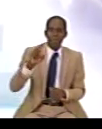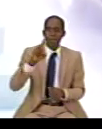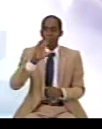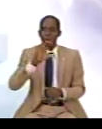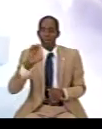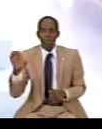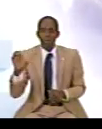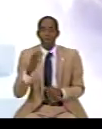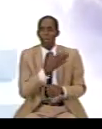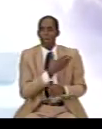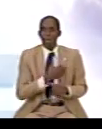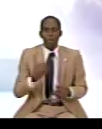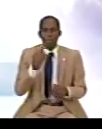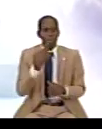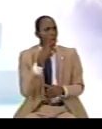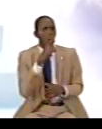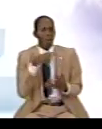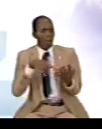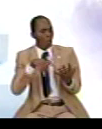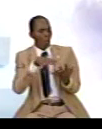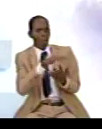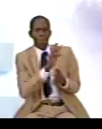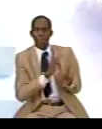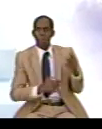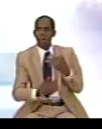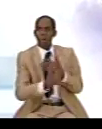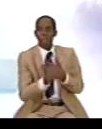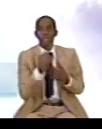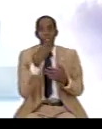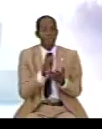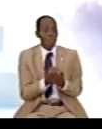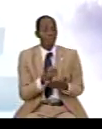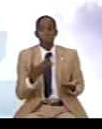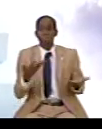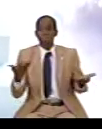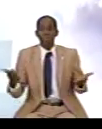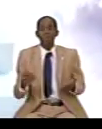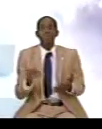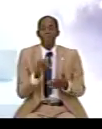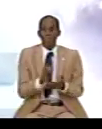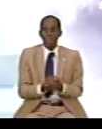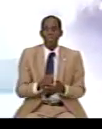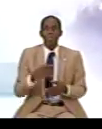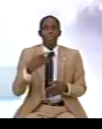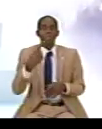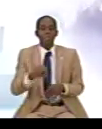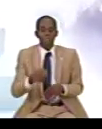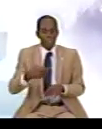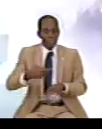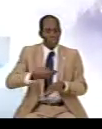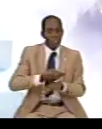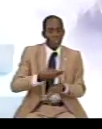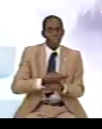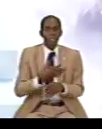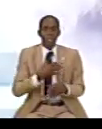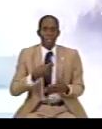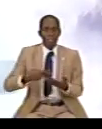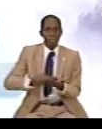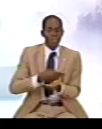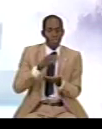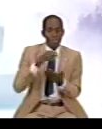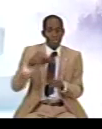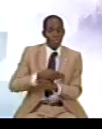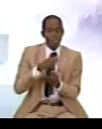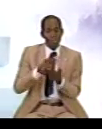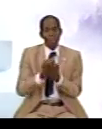1, 2, 3, 10, 20, 30, 100. And I said, who are these people? You say, they are the lambs and they are the sheep that God helped me to feed. You will succeed